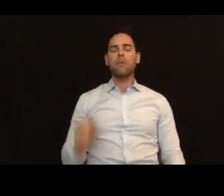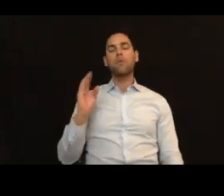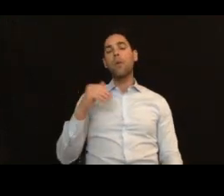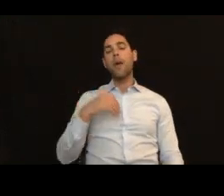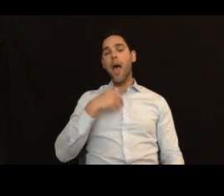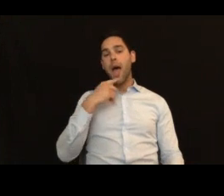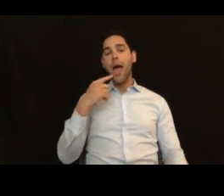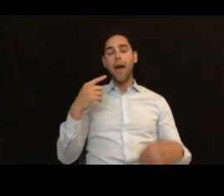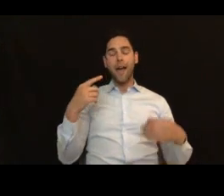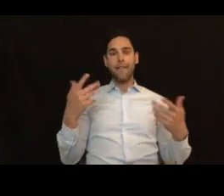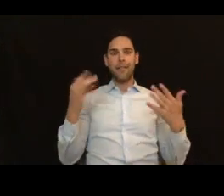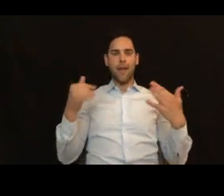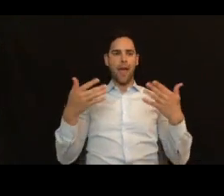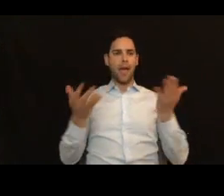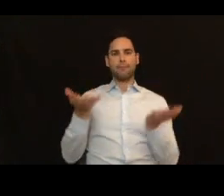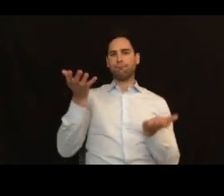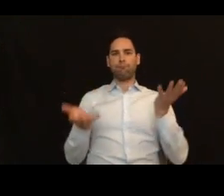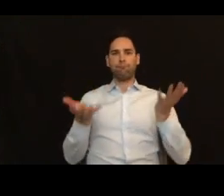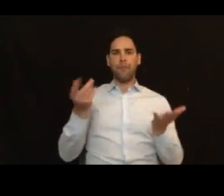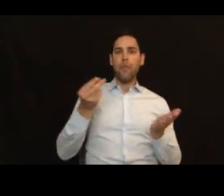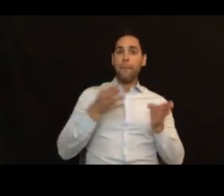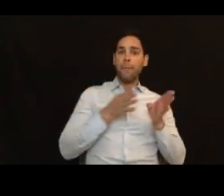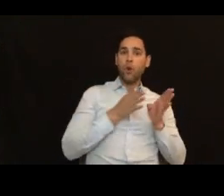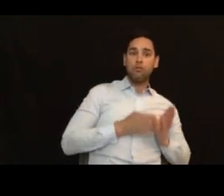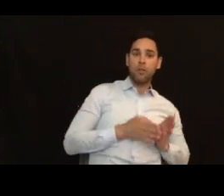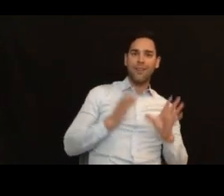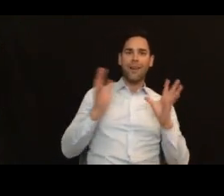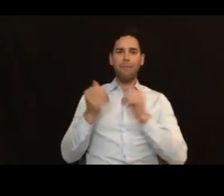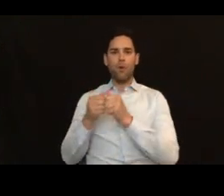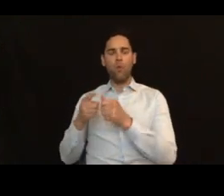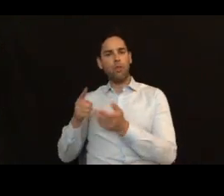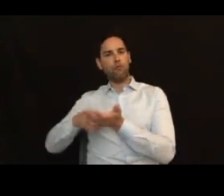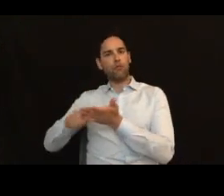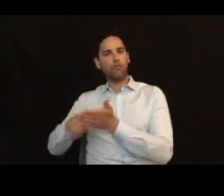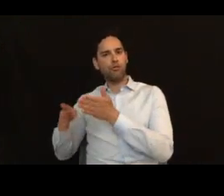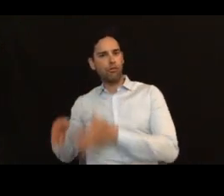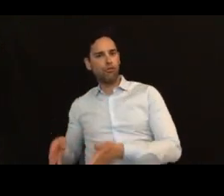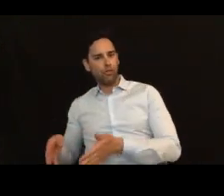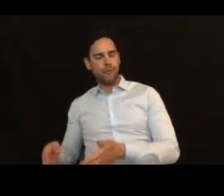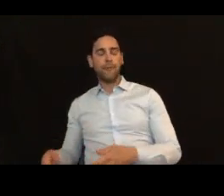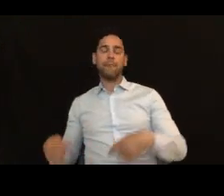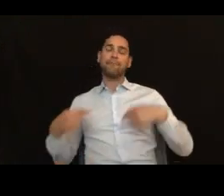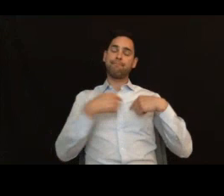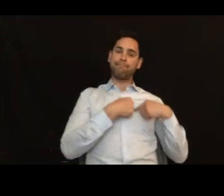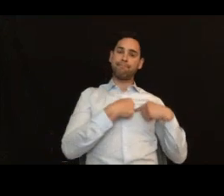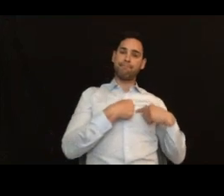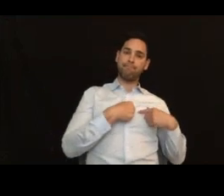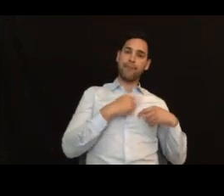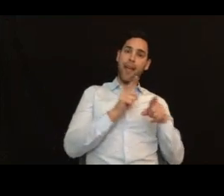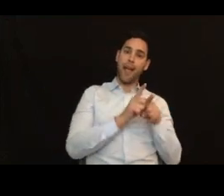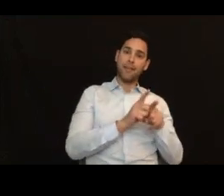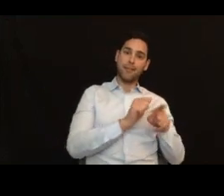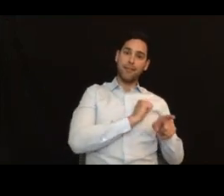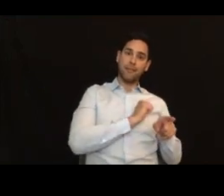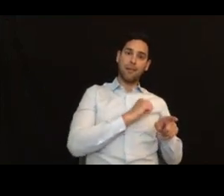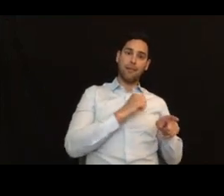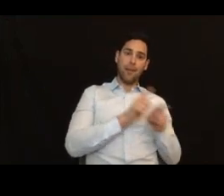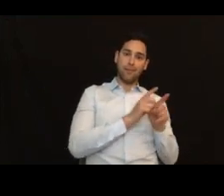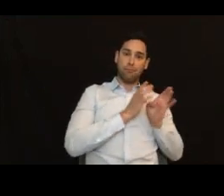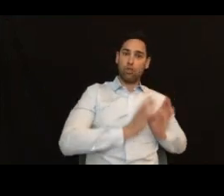the researcher. So how do I, as the person that I am, how does my